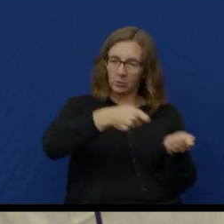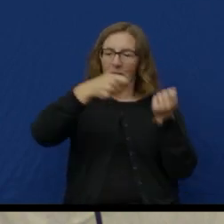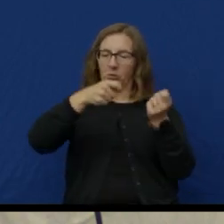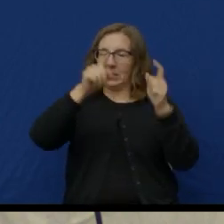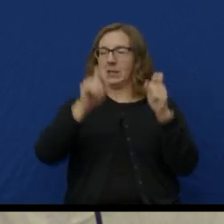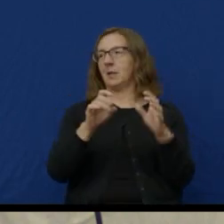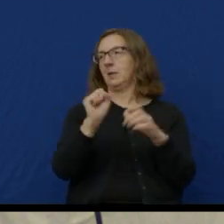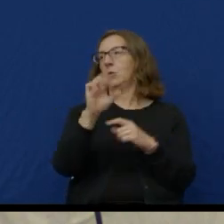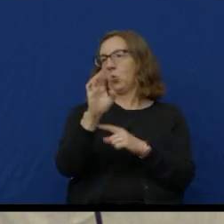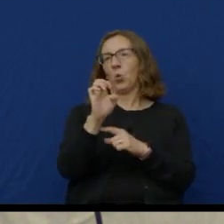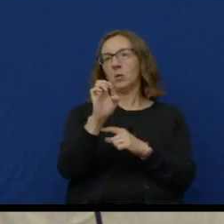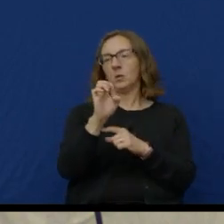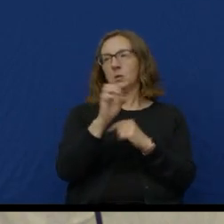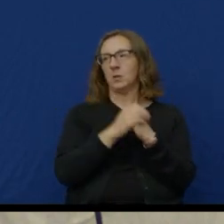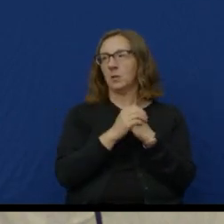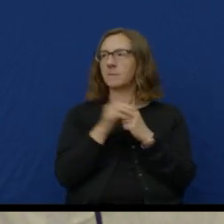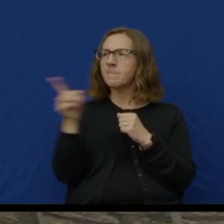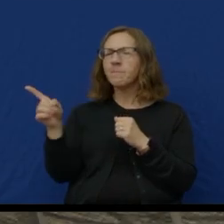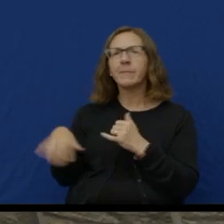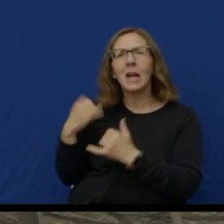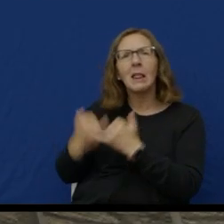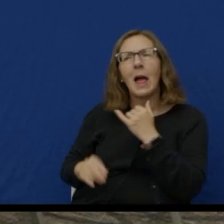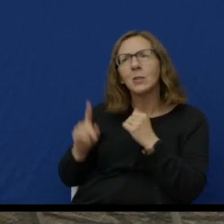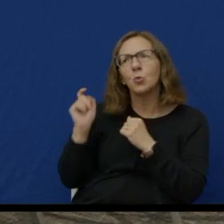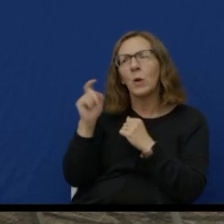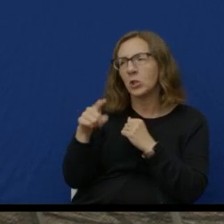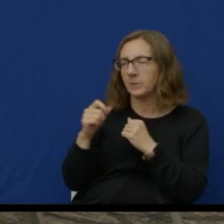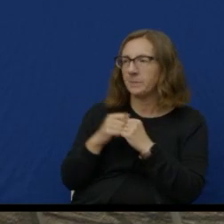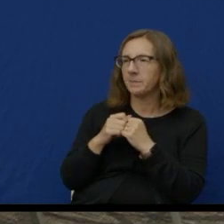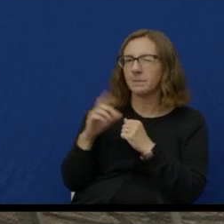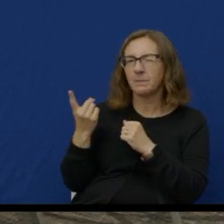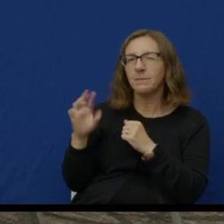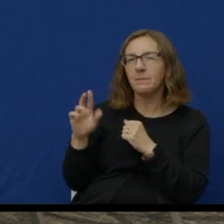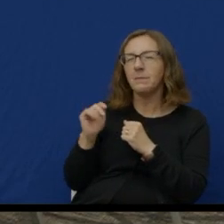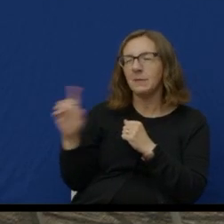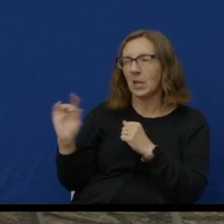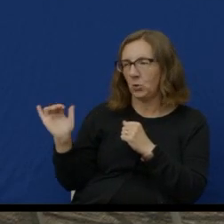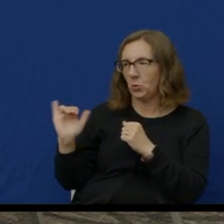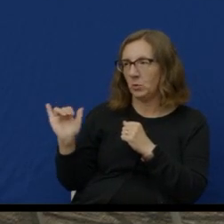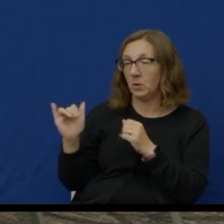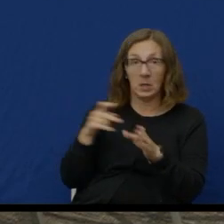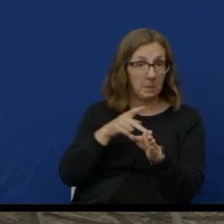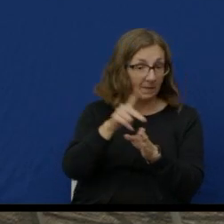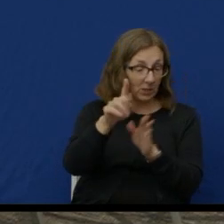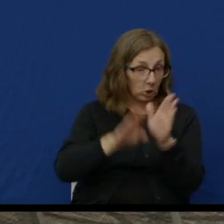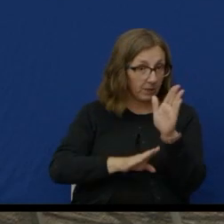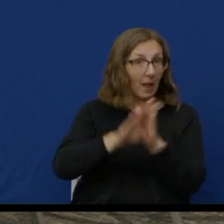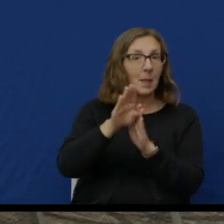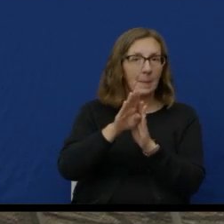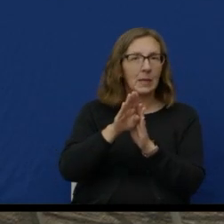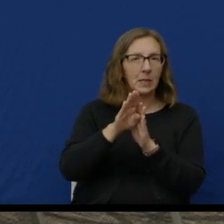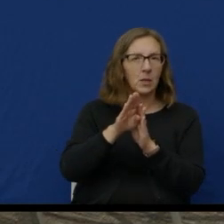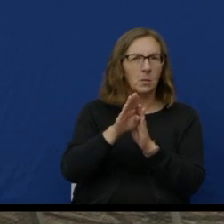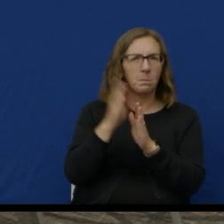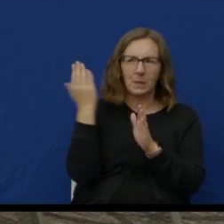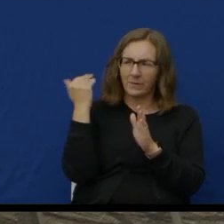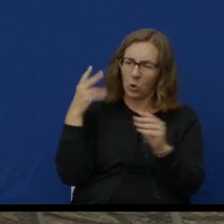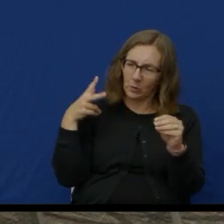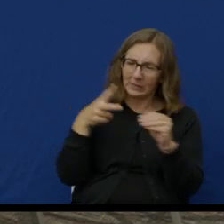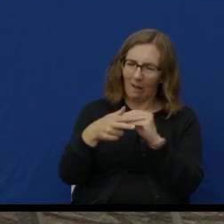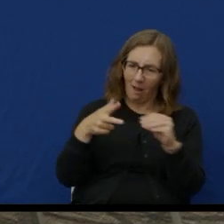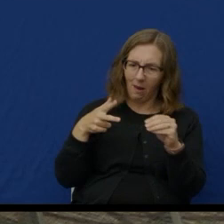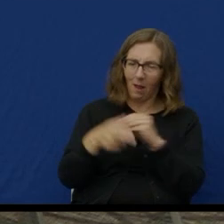scores. Last question, professional development was cut out some sessions before. We're putting it back